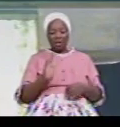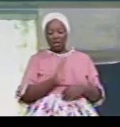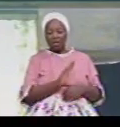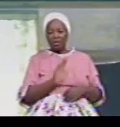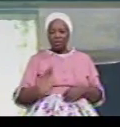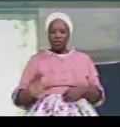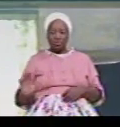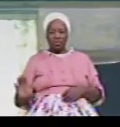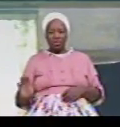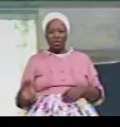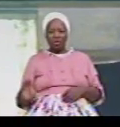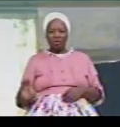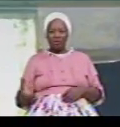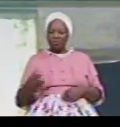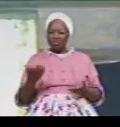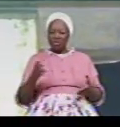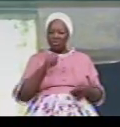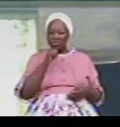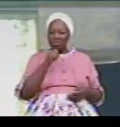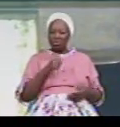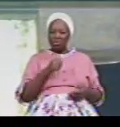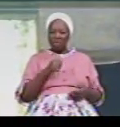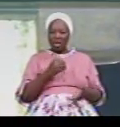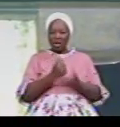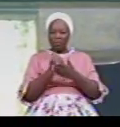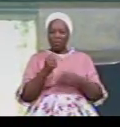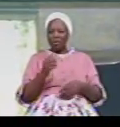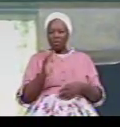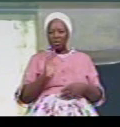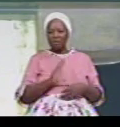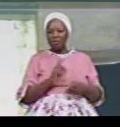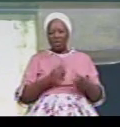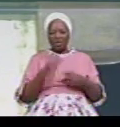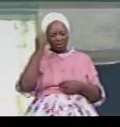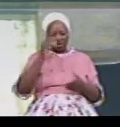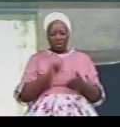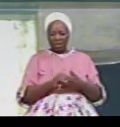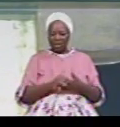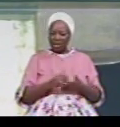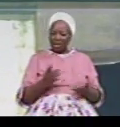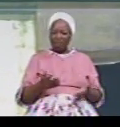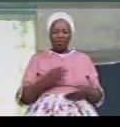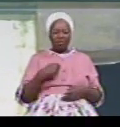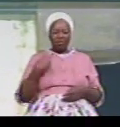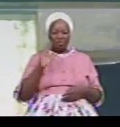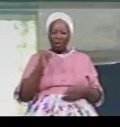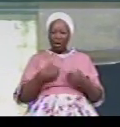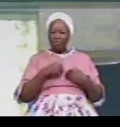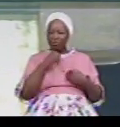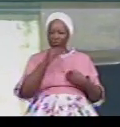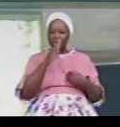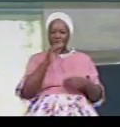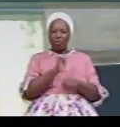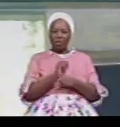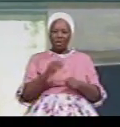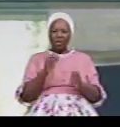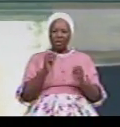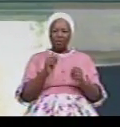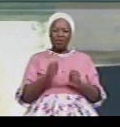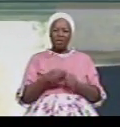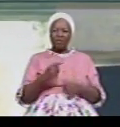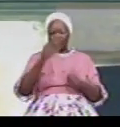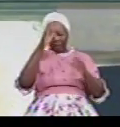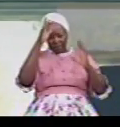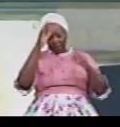grudging him. They thought they shouldn't have been working. The father, with all his wealth,